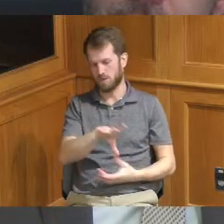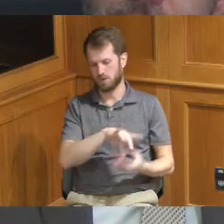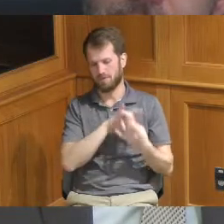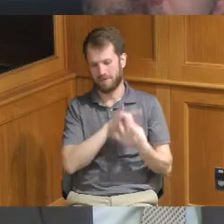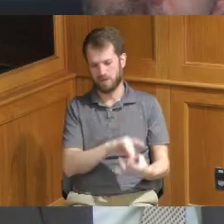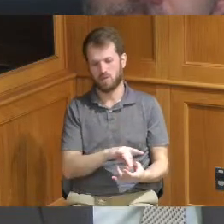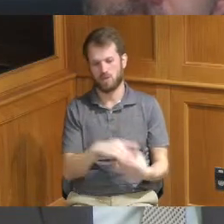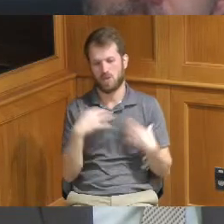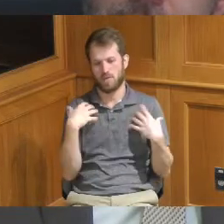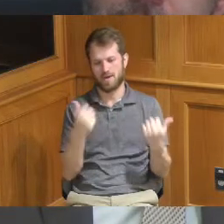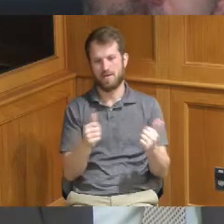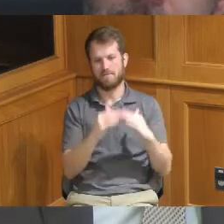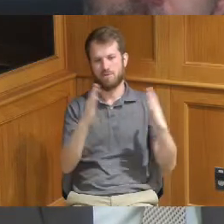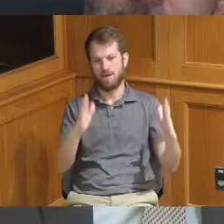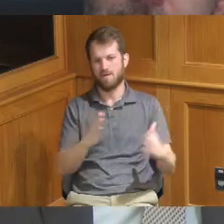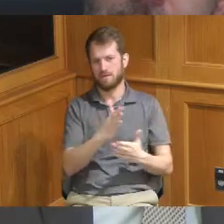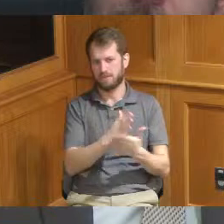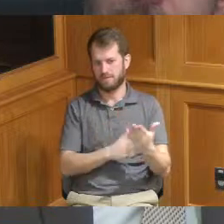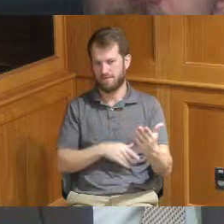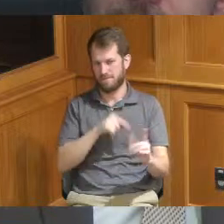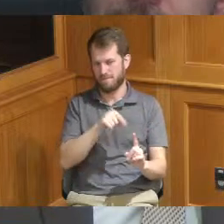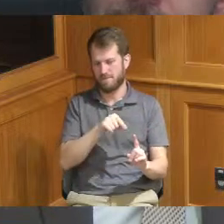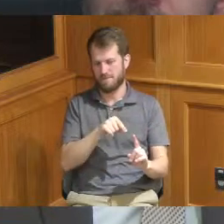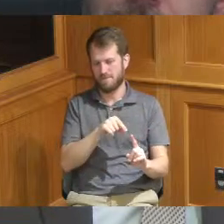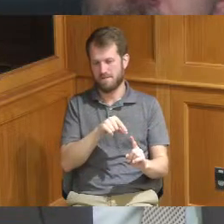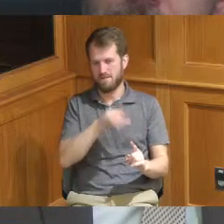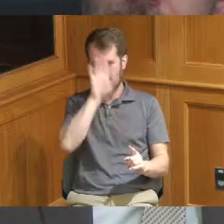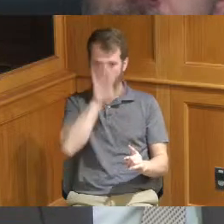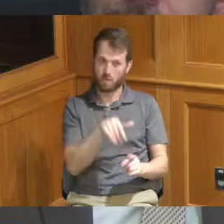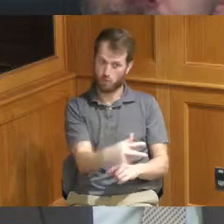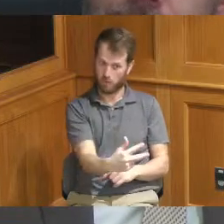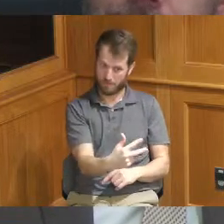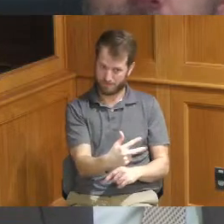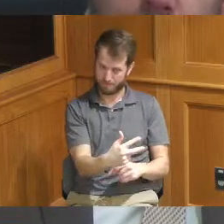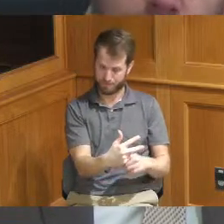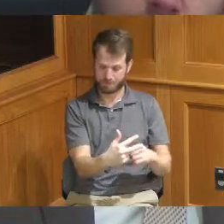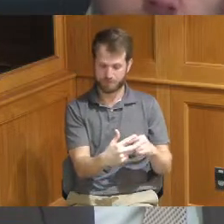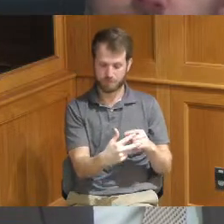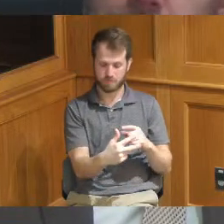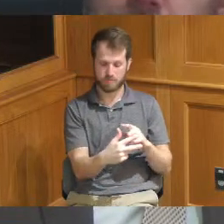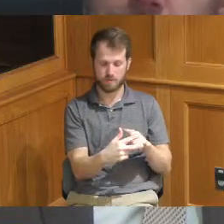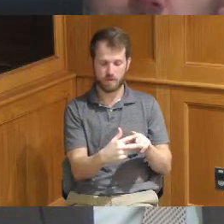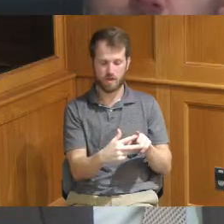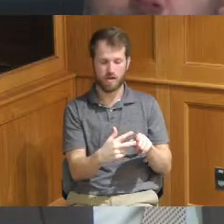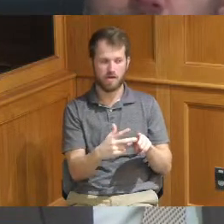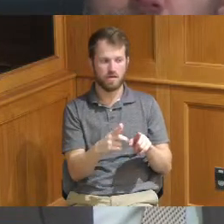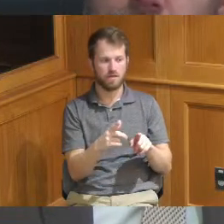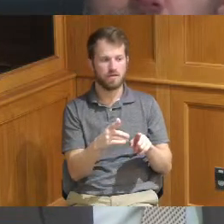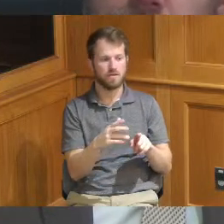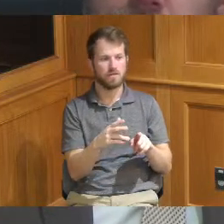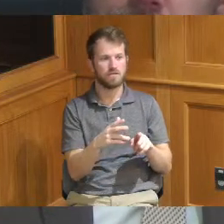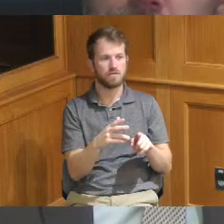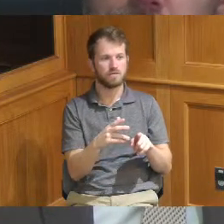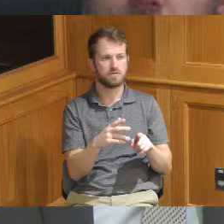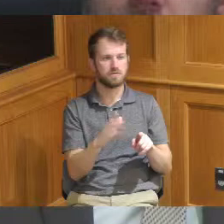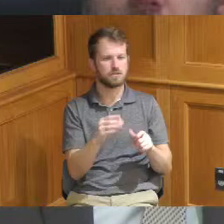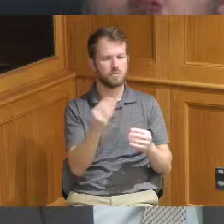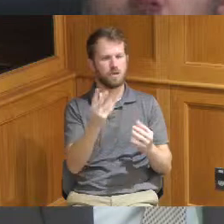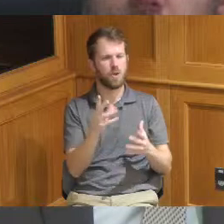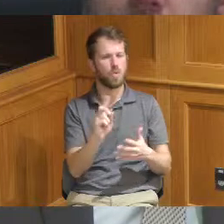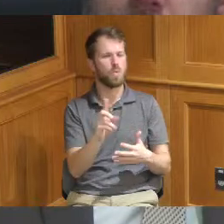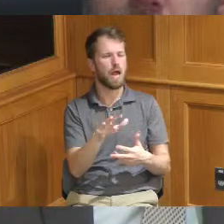the recovery housing part, and I know there are three of them here. Can you tell us where these are located